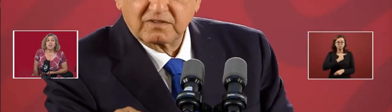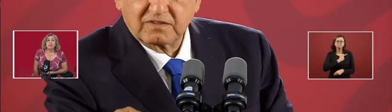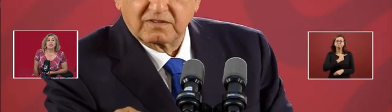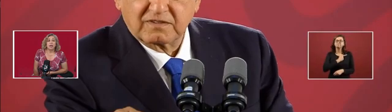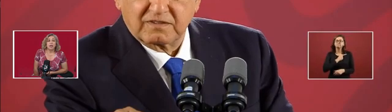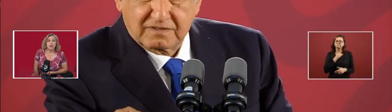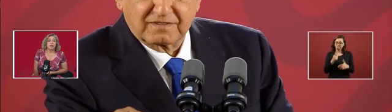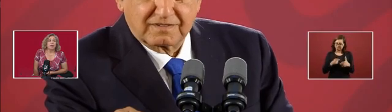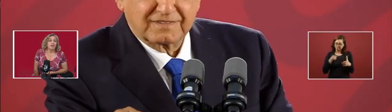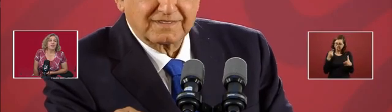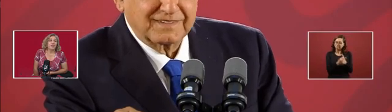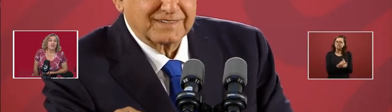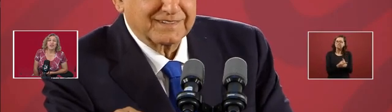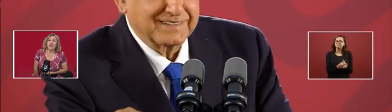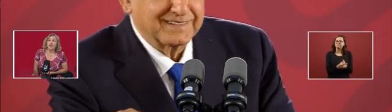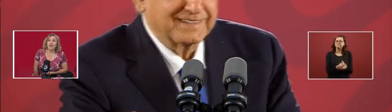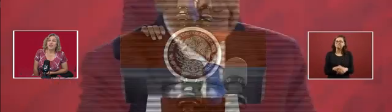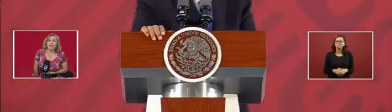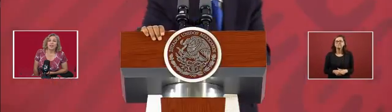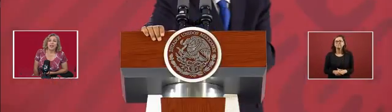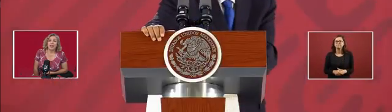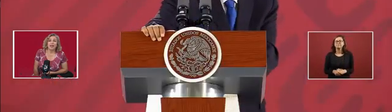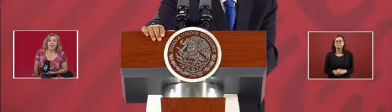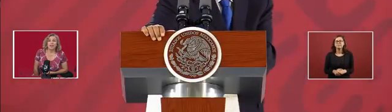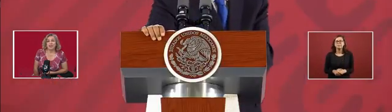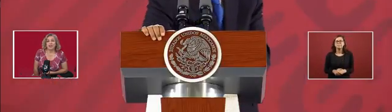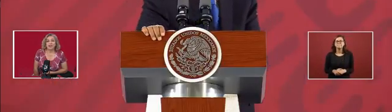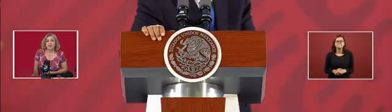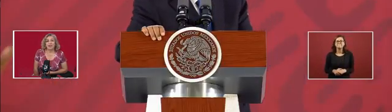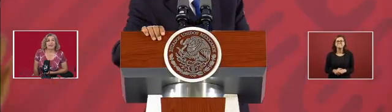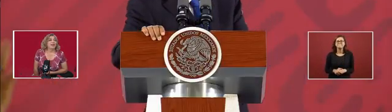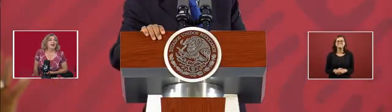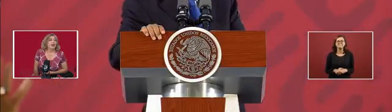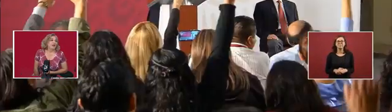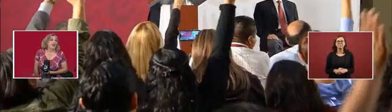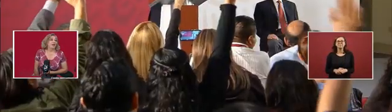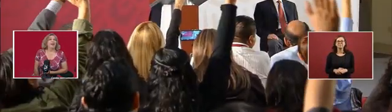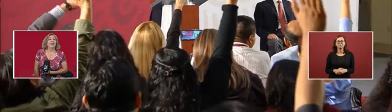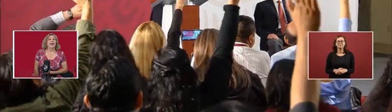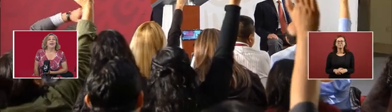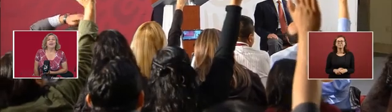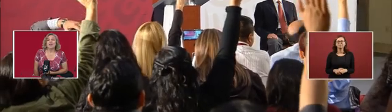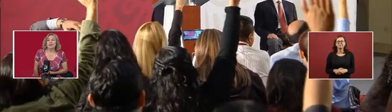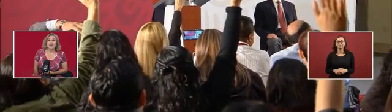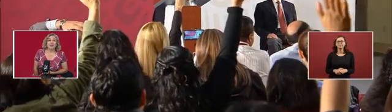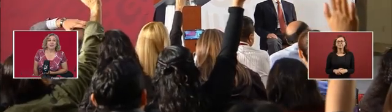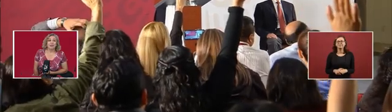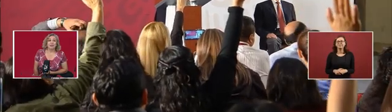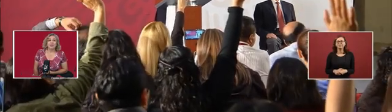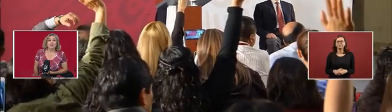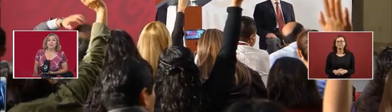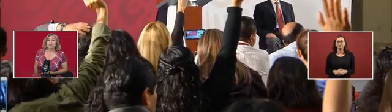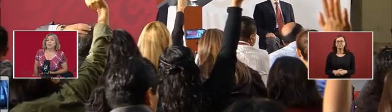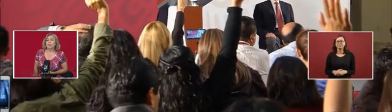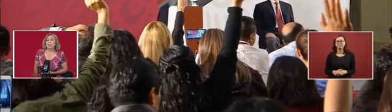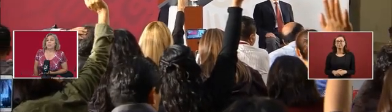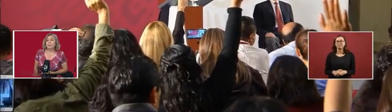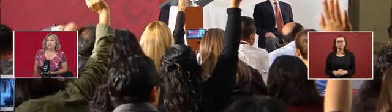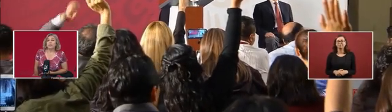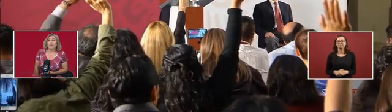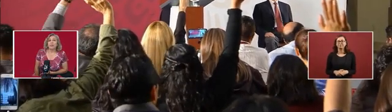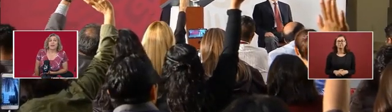recibiríamos, December we would have it, y no ha pasado eso. and this has not Las víctimas happened, de estos fraudes. the victims of these Entonces, frauds. sí creo que sería So oportuno que I usted,